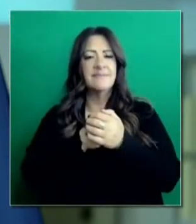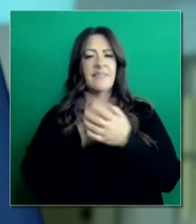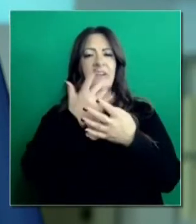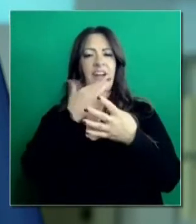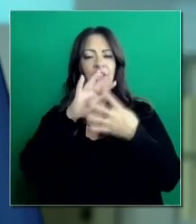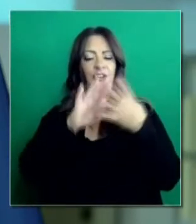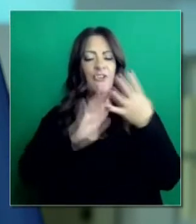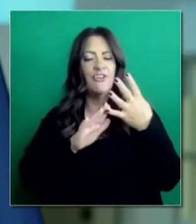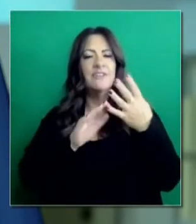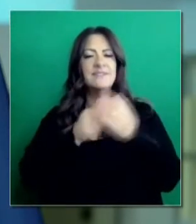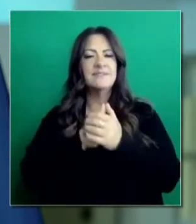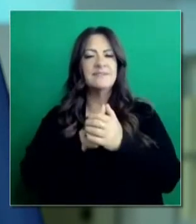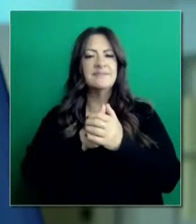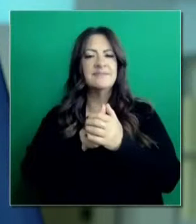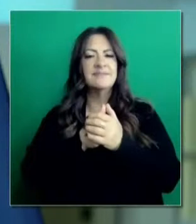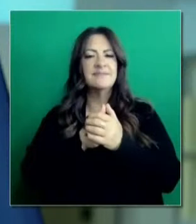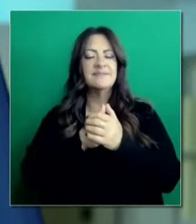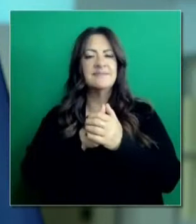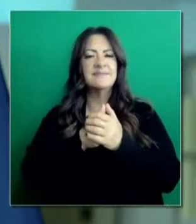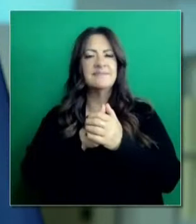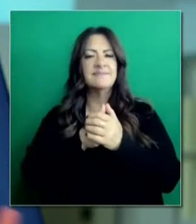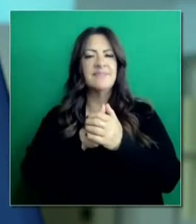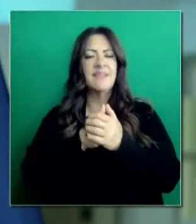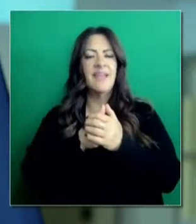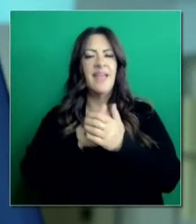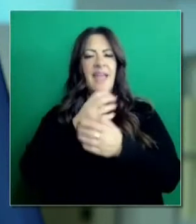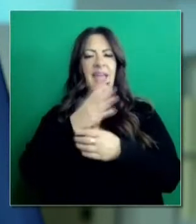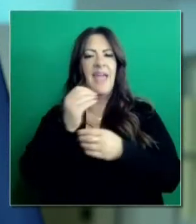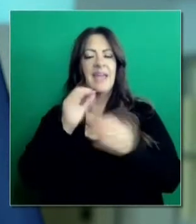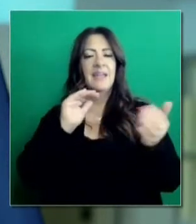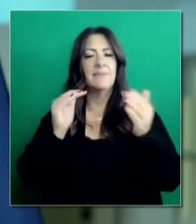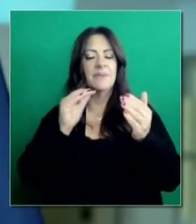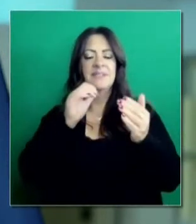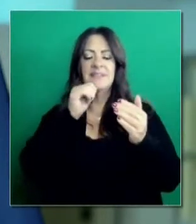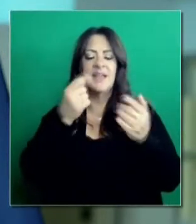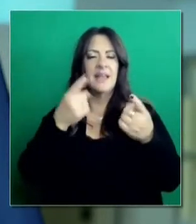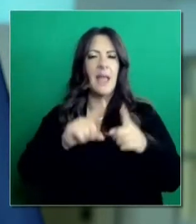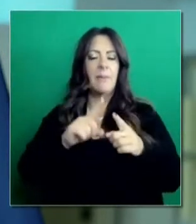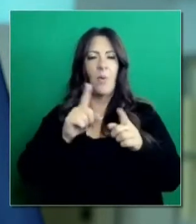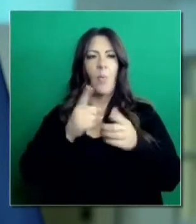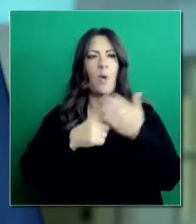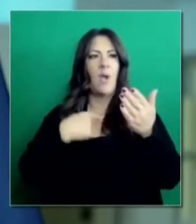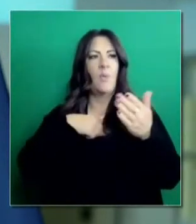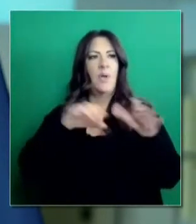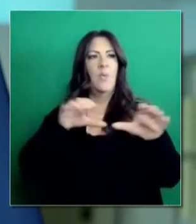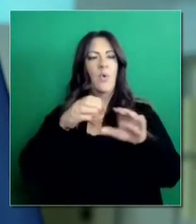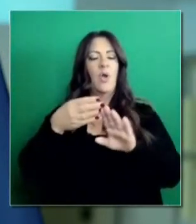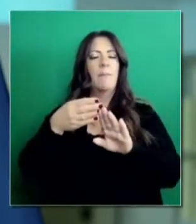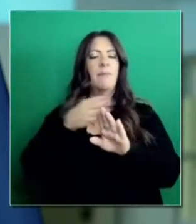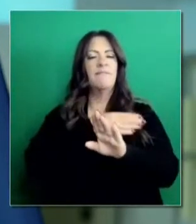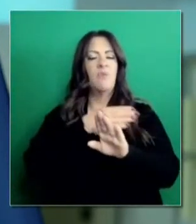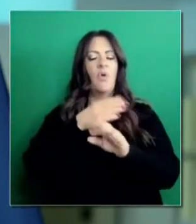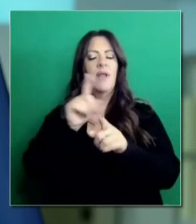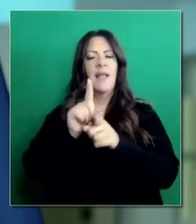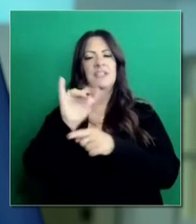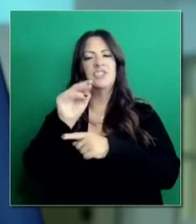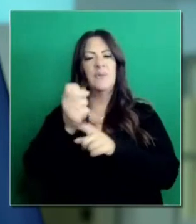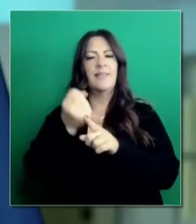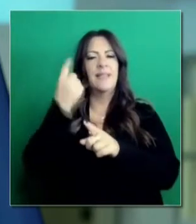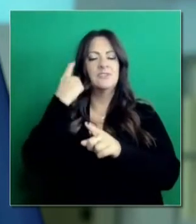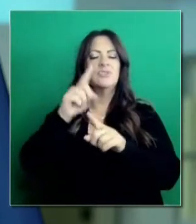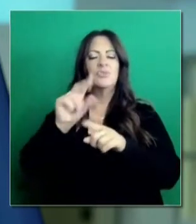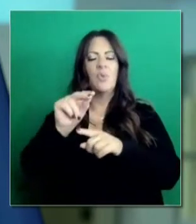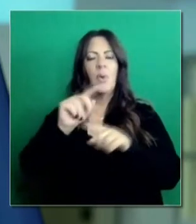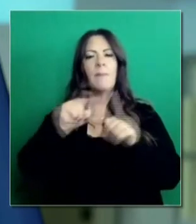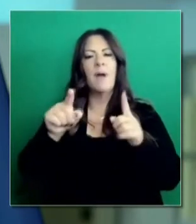January 25th, 6th last year. It's bringing us back to where we were just a few months ago and less